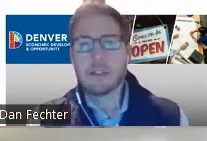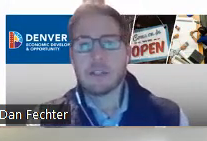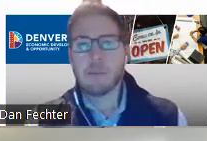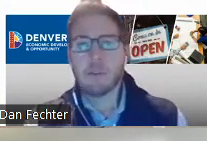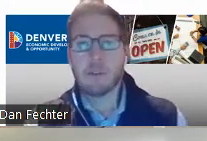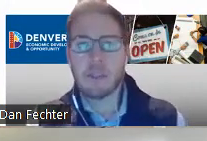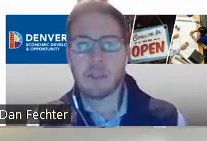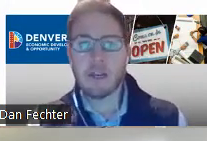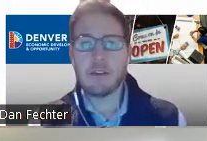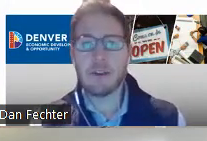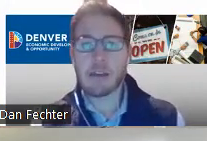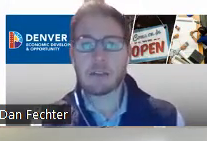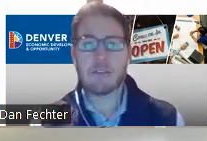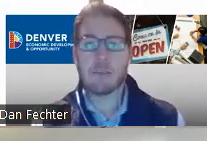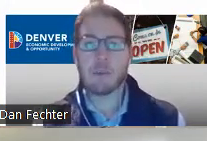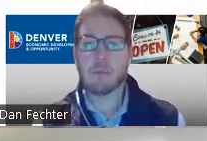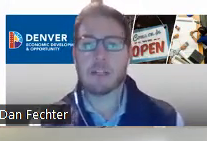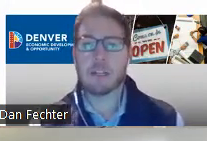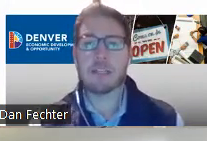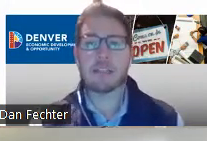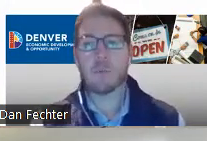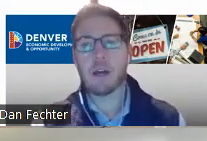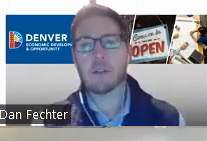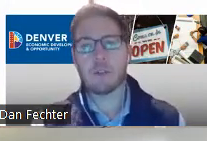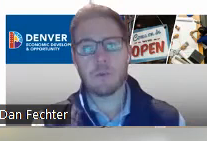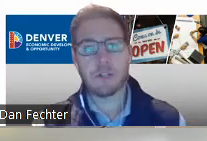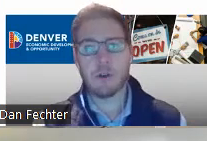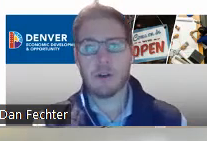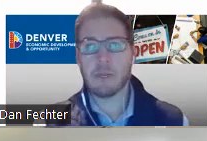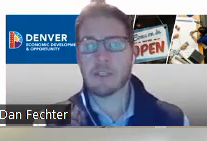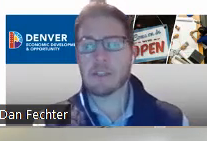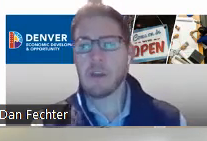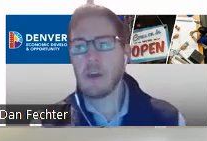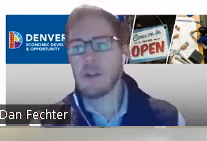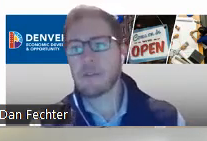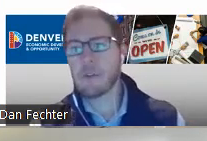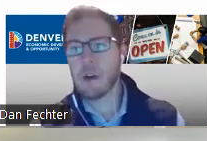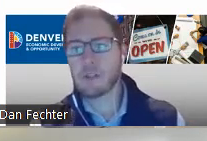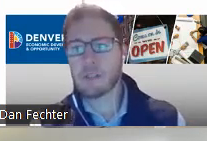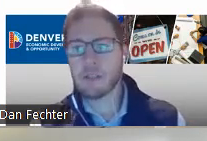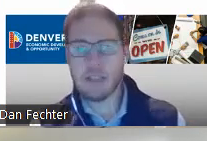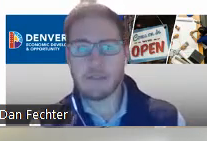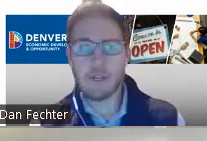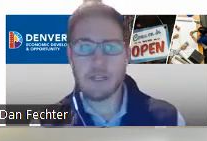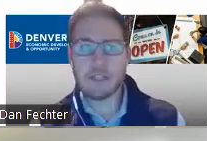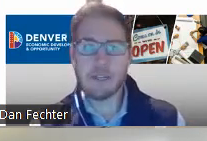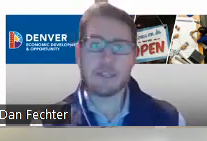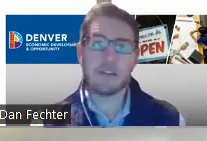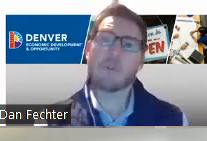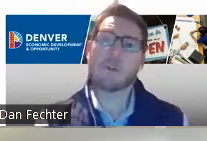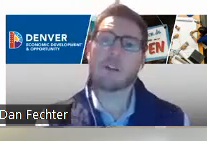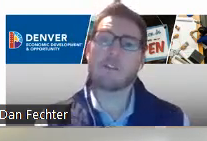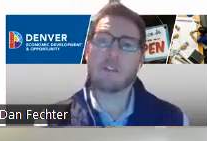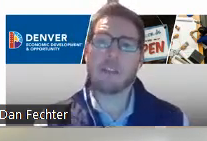Another example of a housing development project is the Wild Horse Ridge Apartments. Through HOST, Denver is